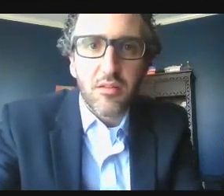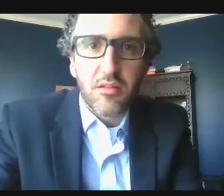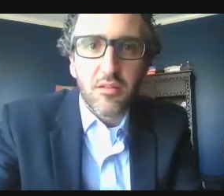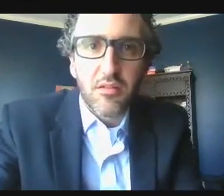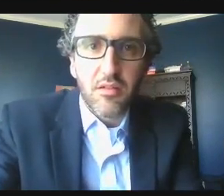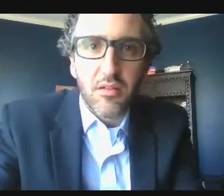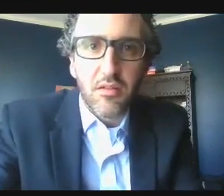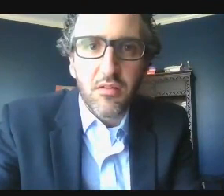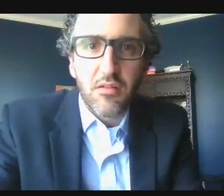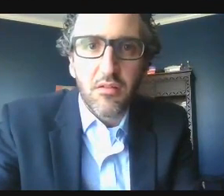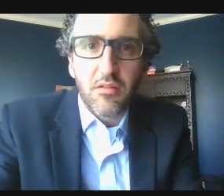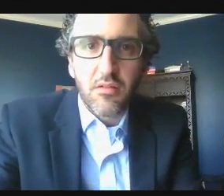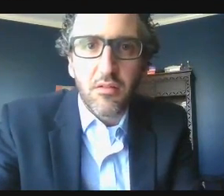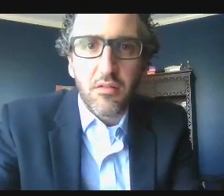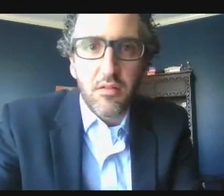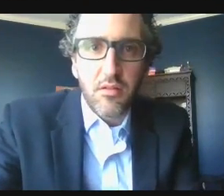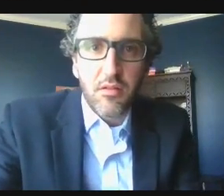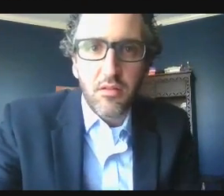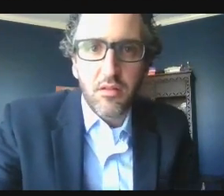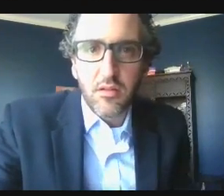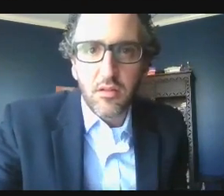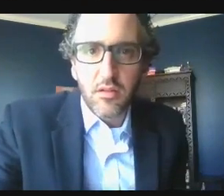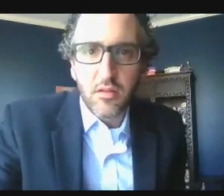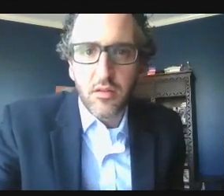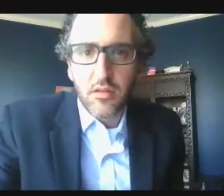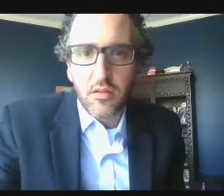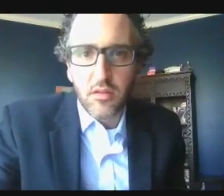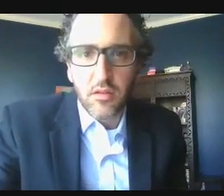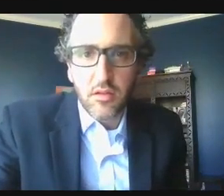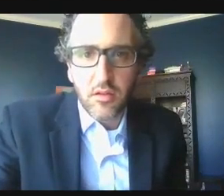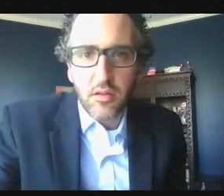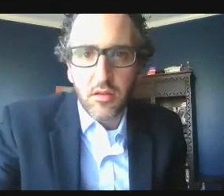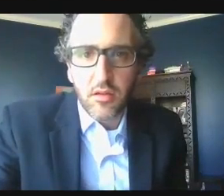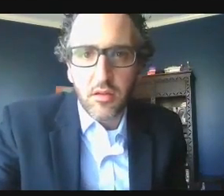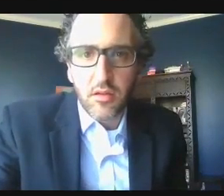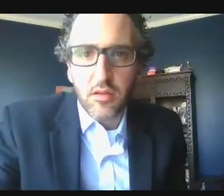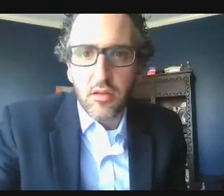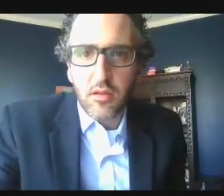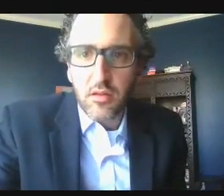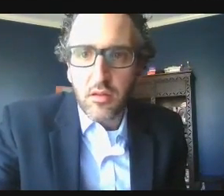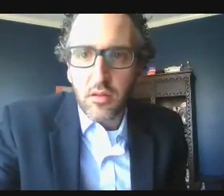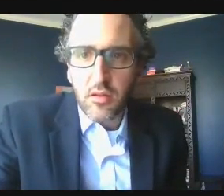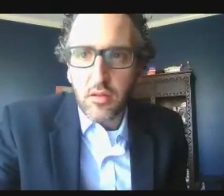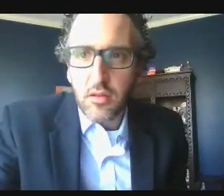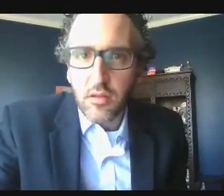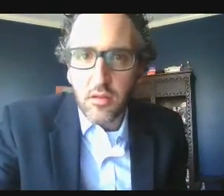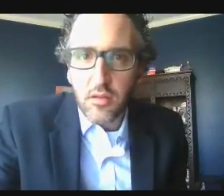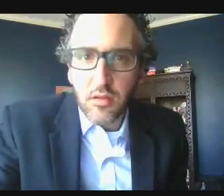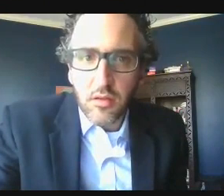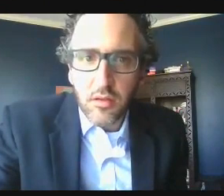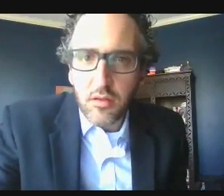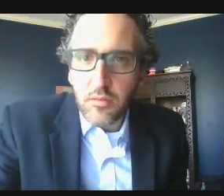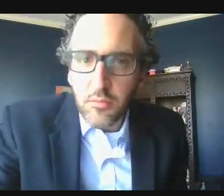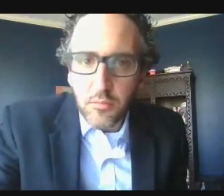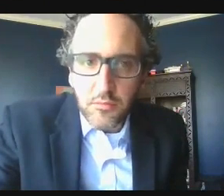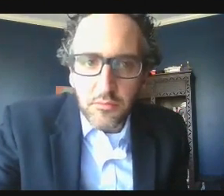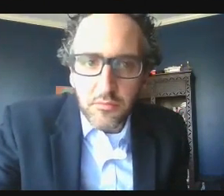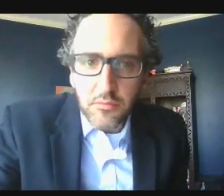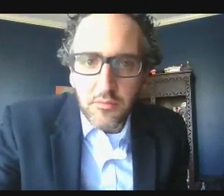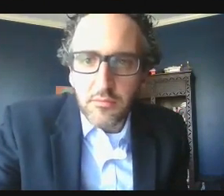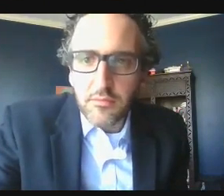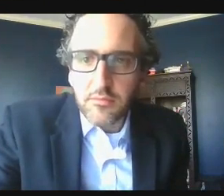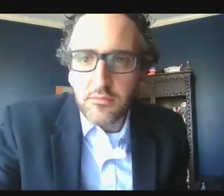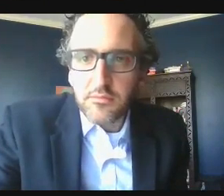body structure and function and what that means. Then if you look at the next box, it goes into activity,